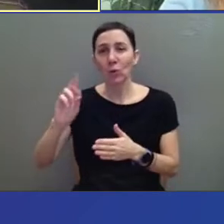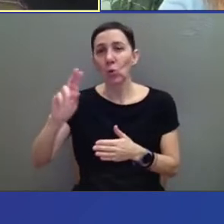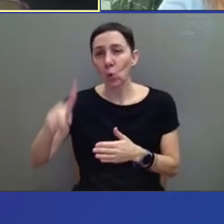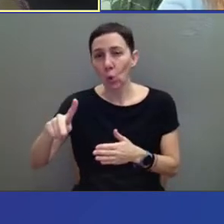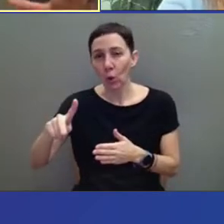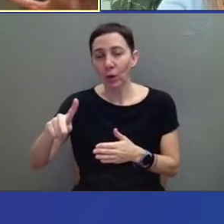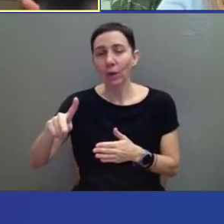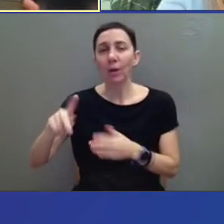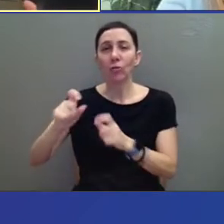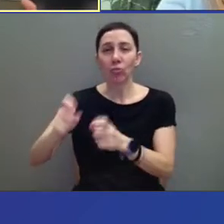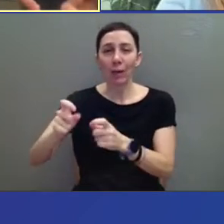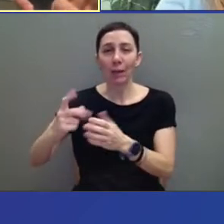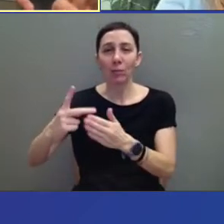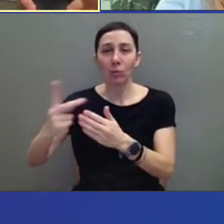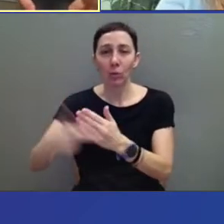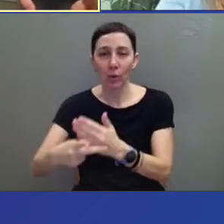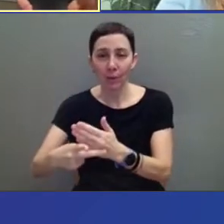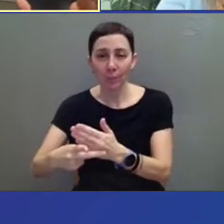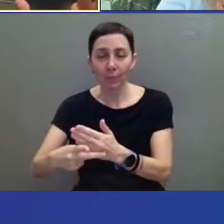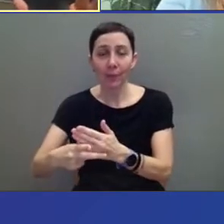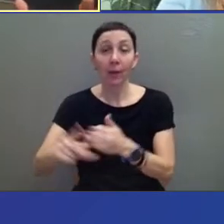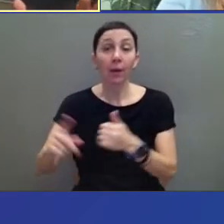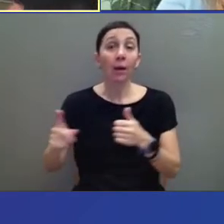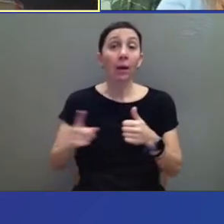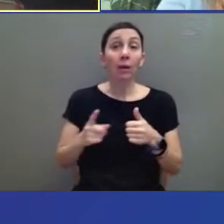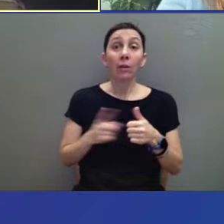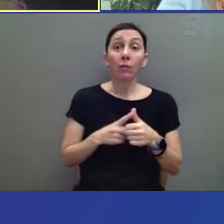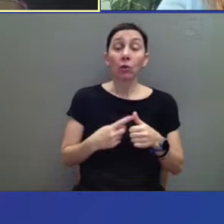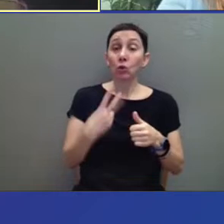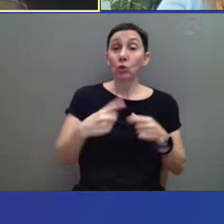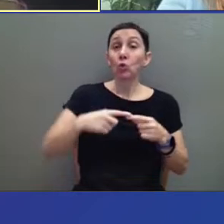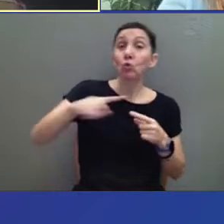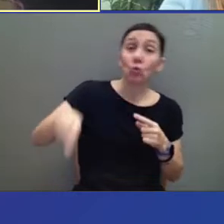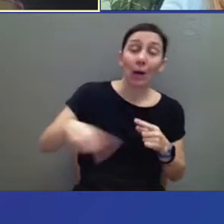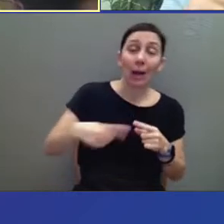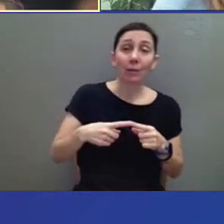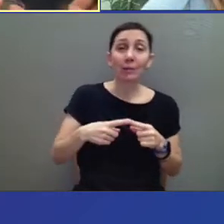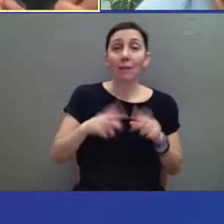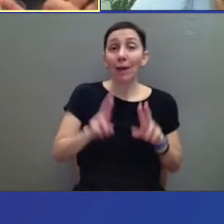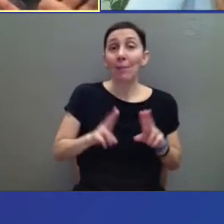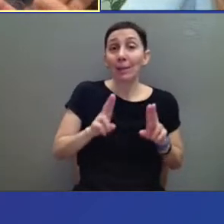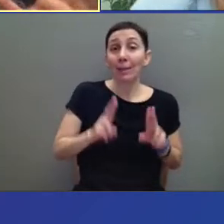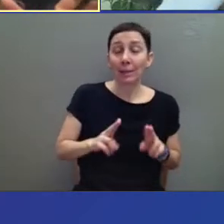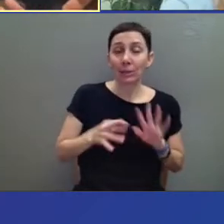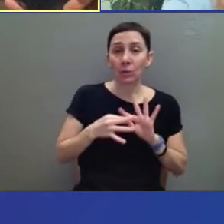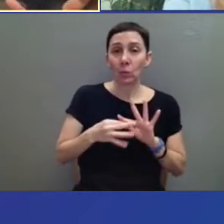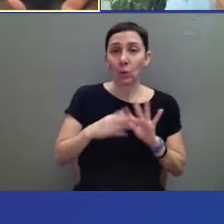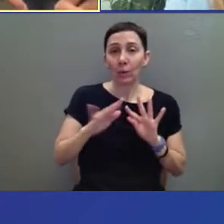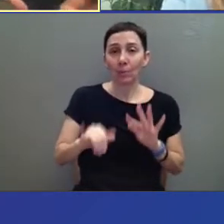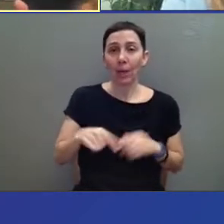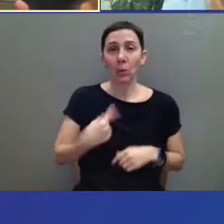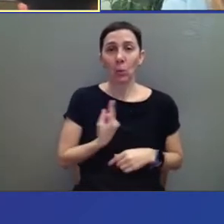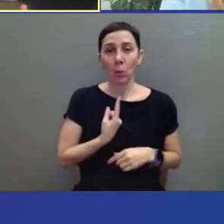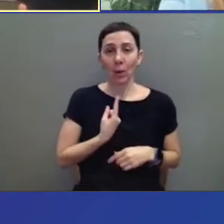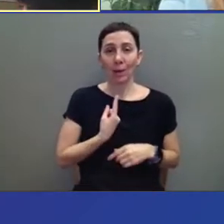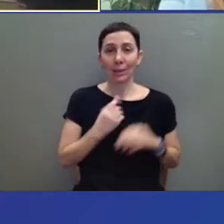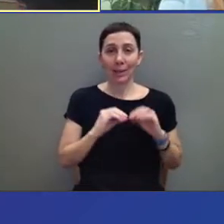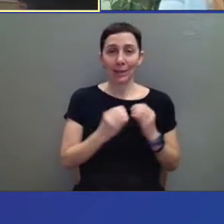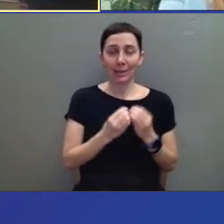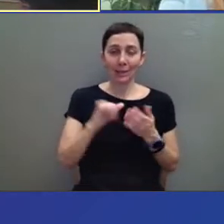may know, the first 2 rounds of the City Artist Corps grant program were coordinated by a singular entity, the New York Foundation for